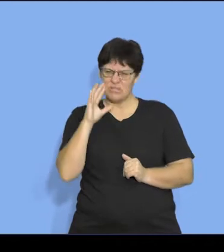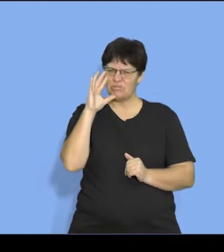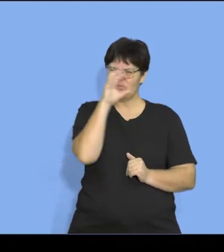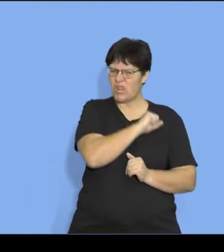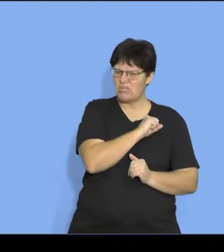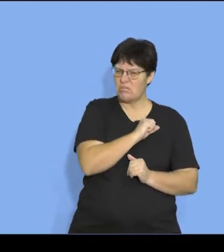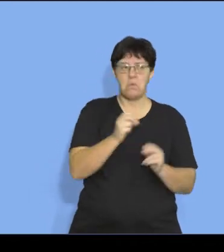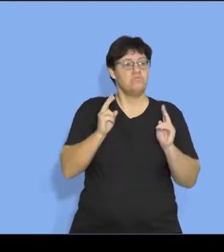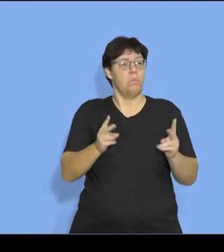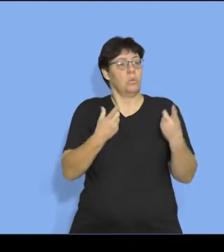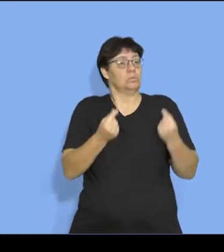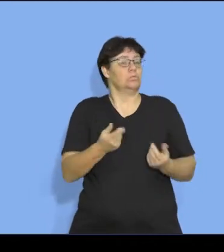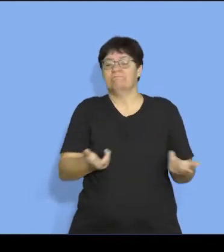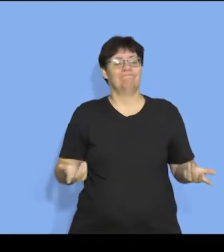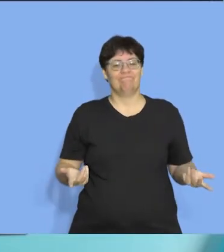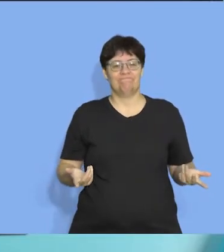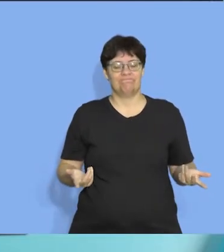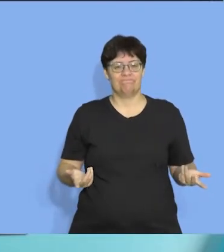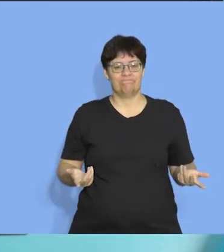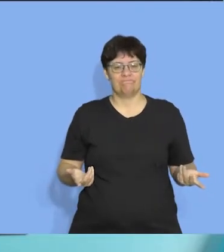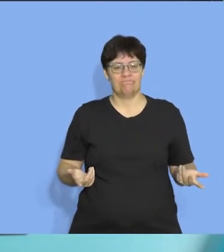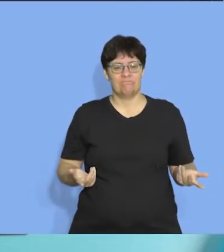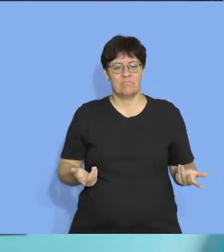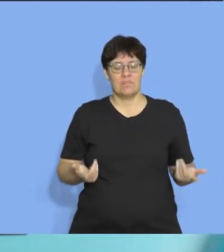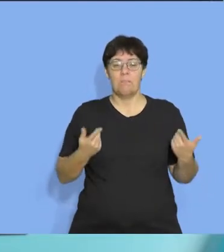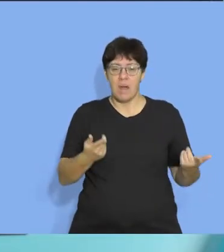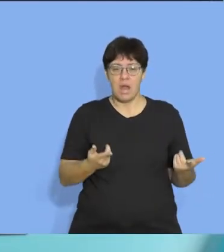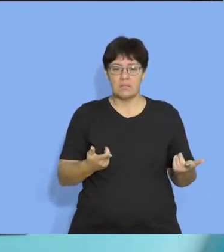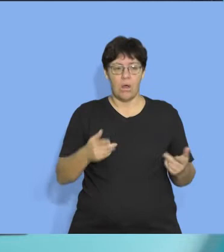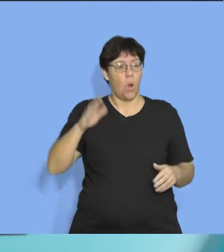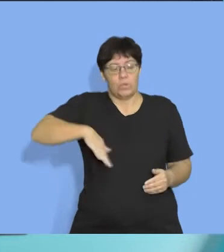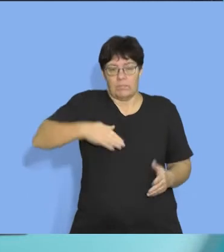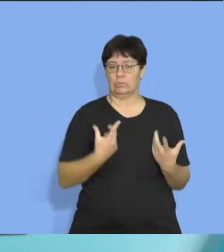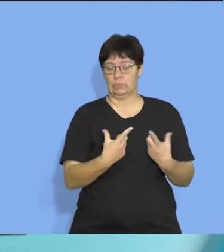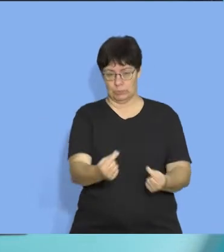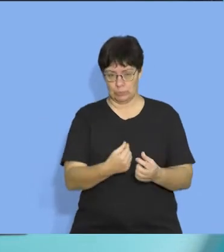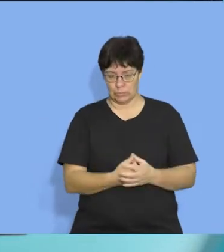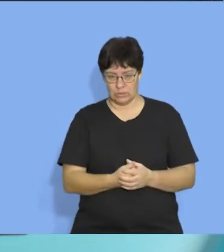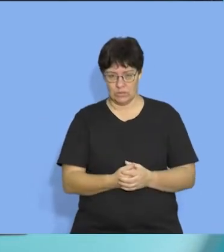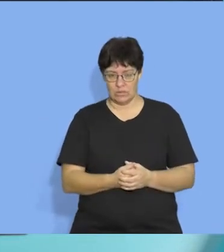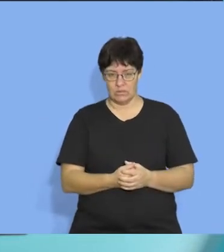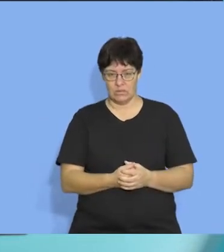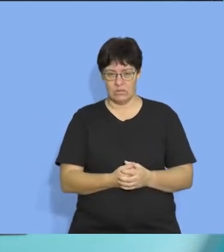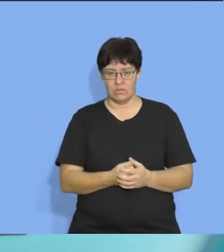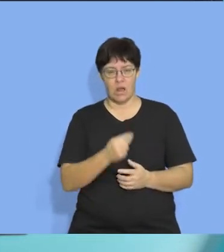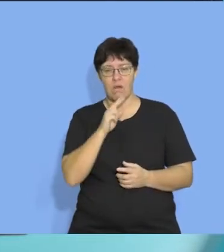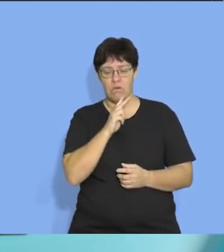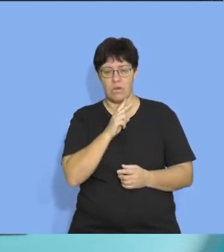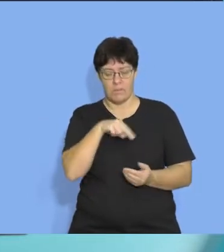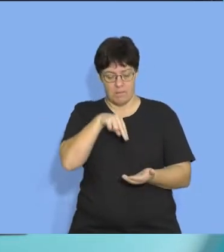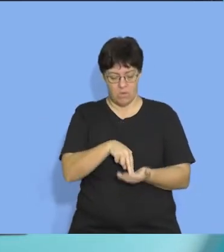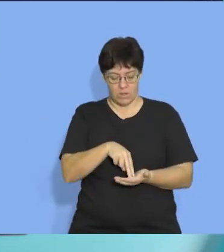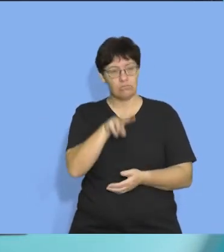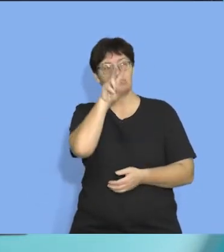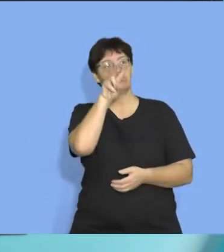not something we normally do, but you actually do it instinctively in that you always look at the world from a